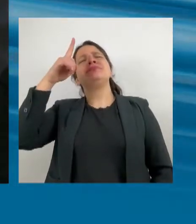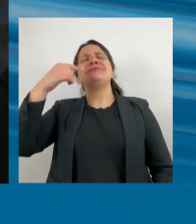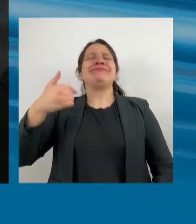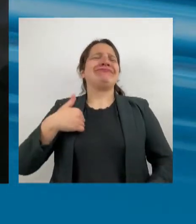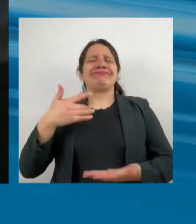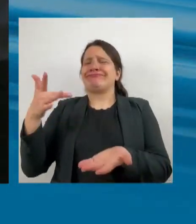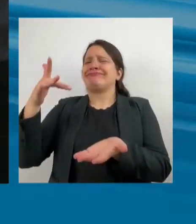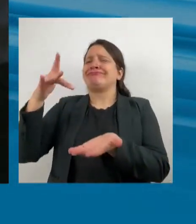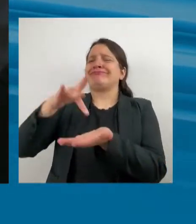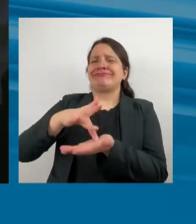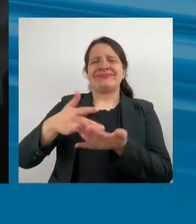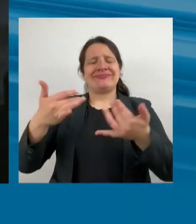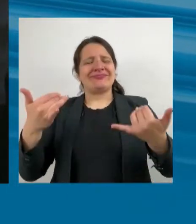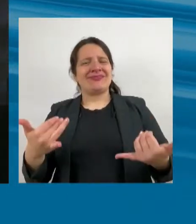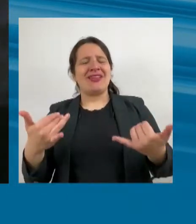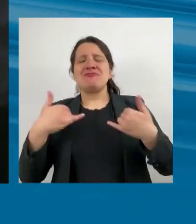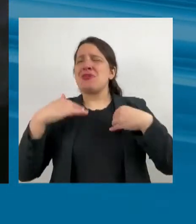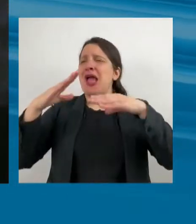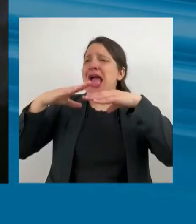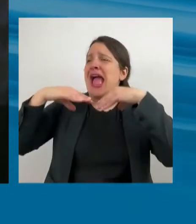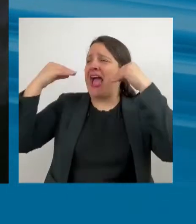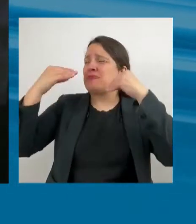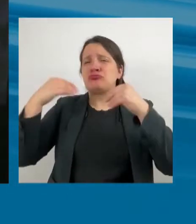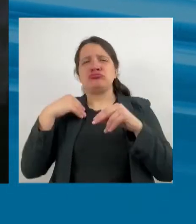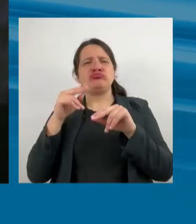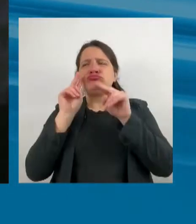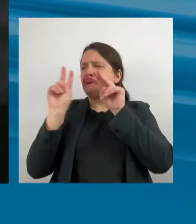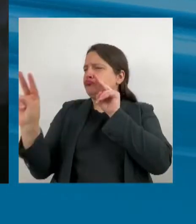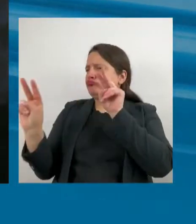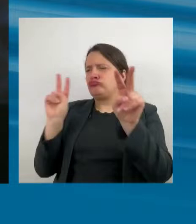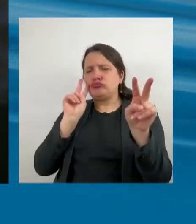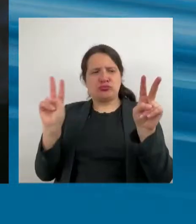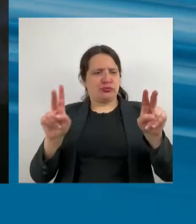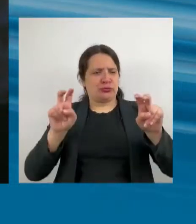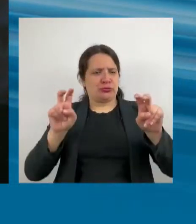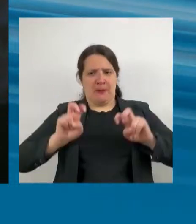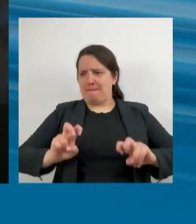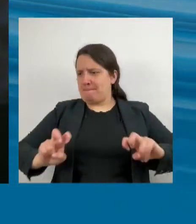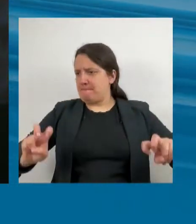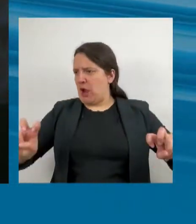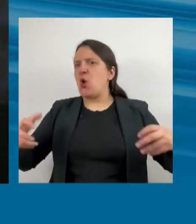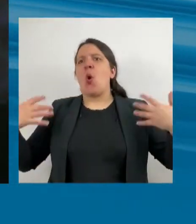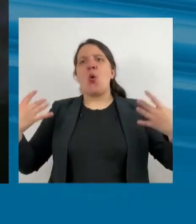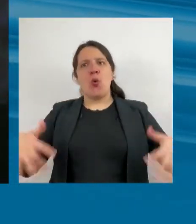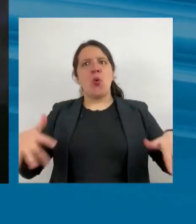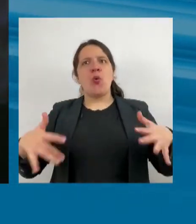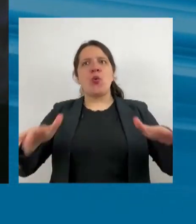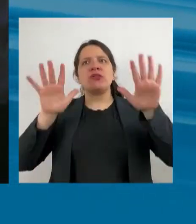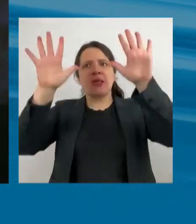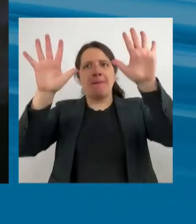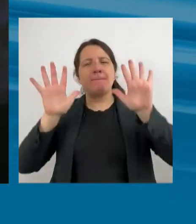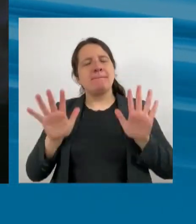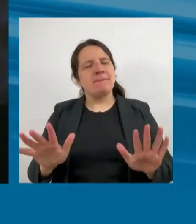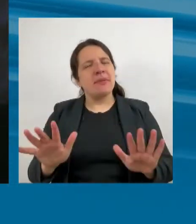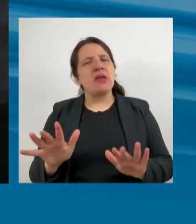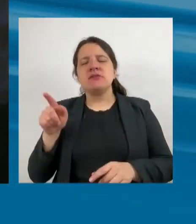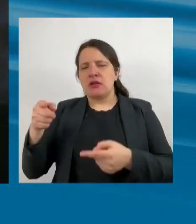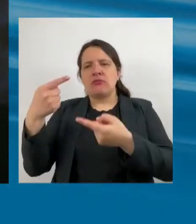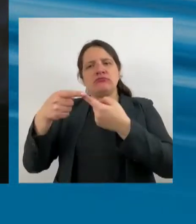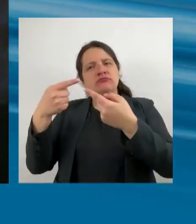am absolutely honored and pleased to have heard these panel